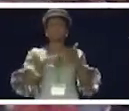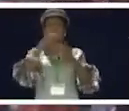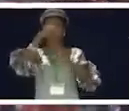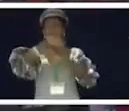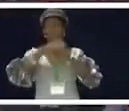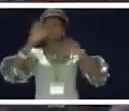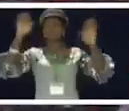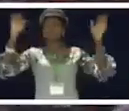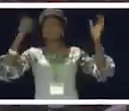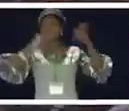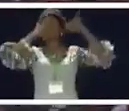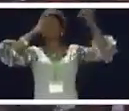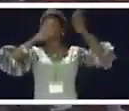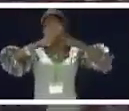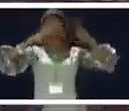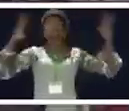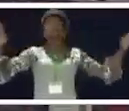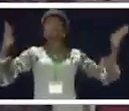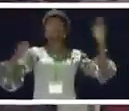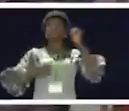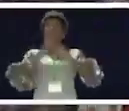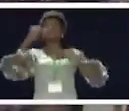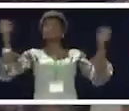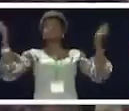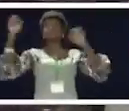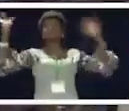Shout the biggest hallelujah.